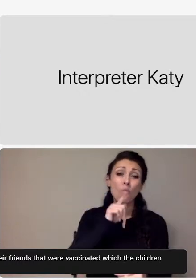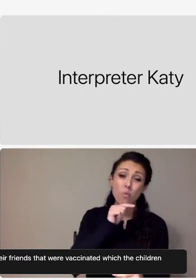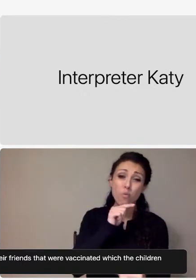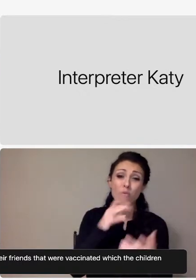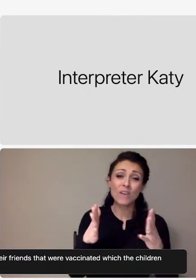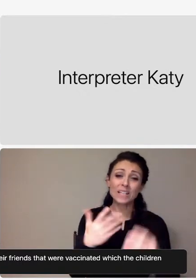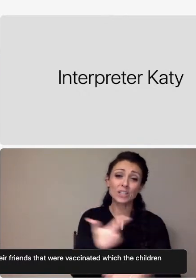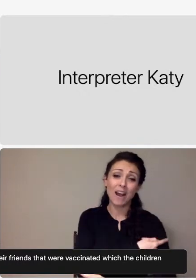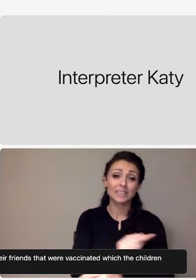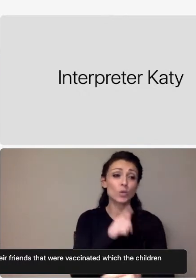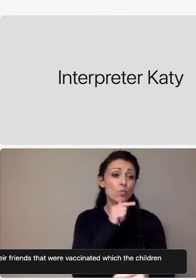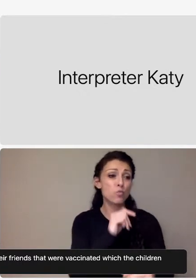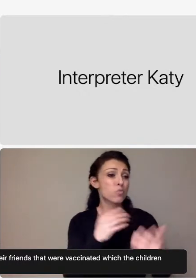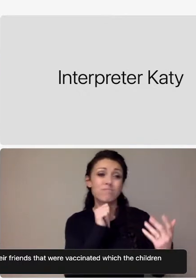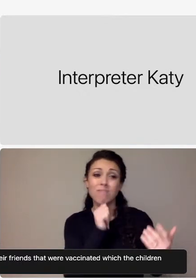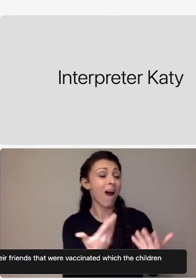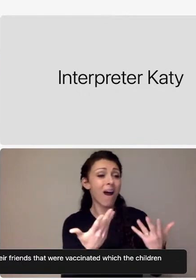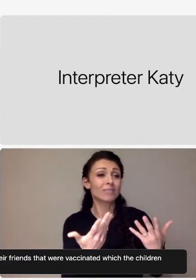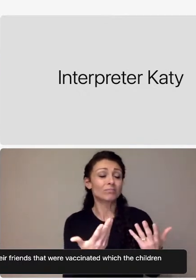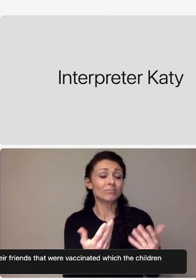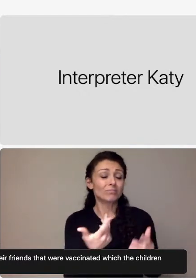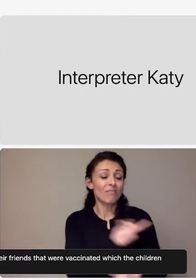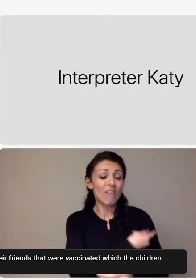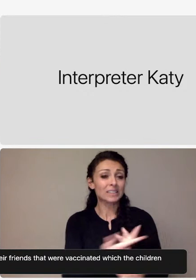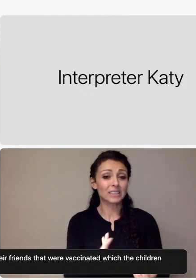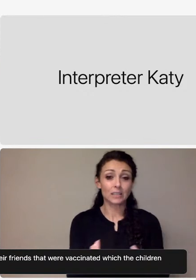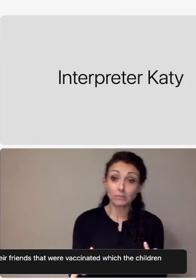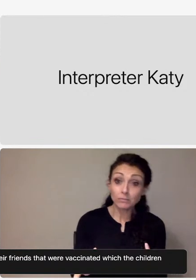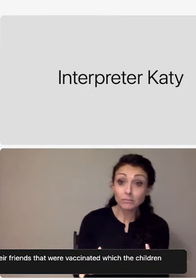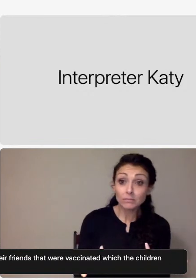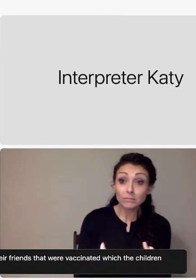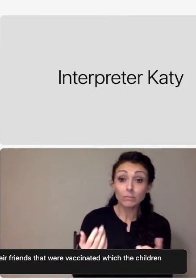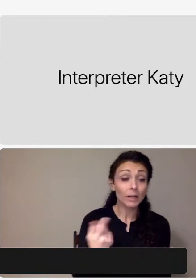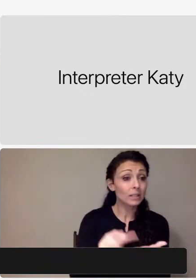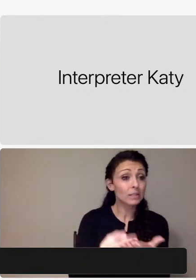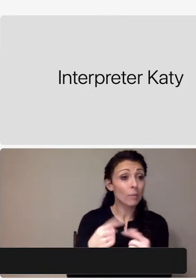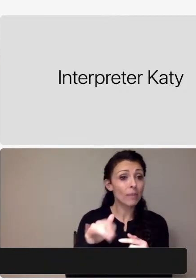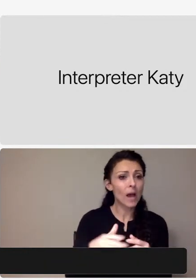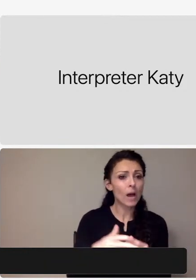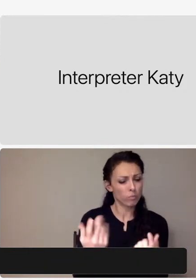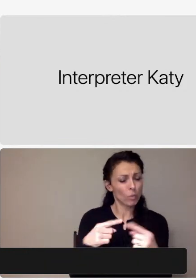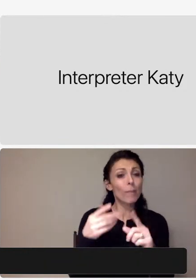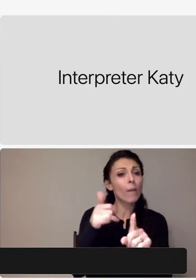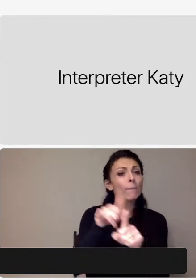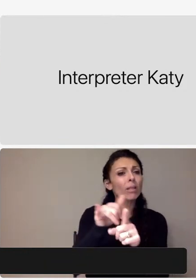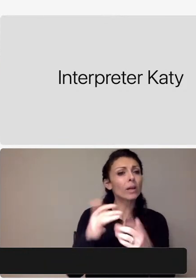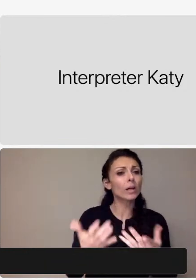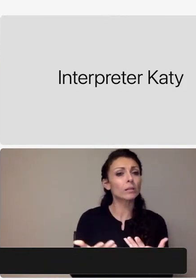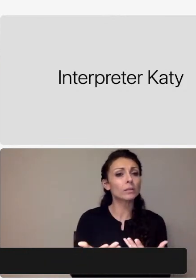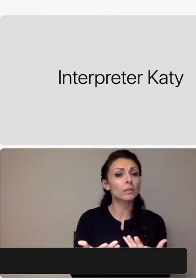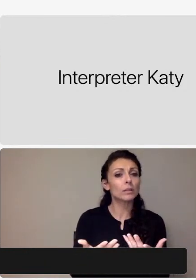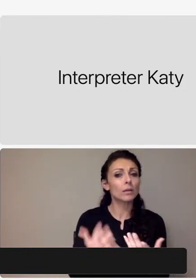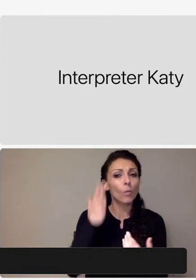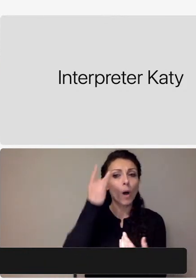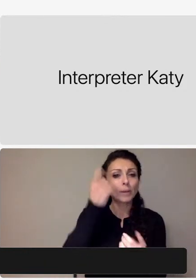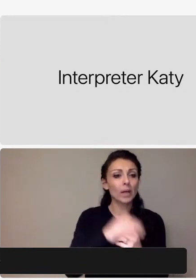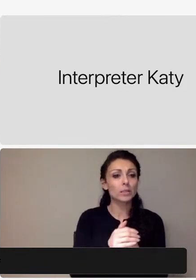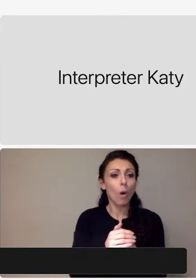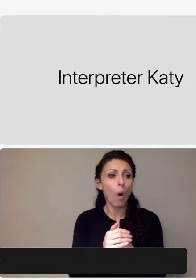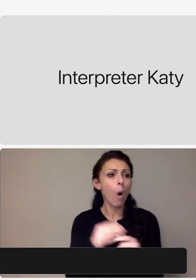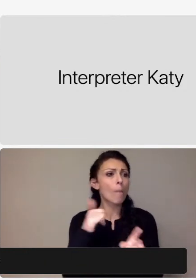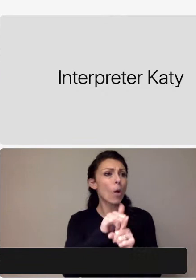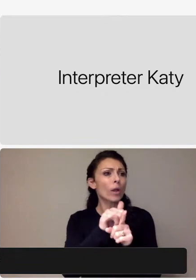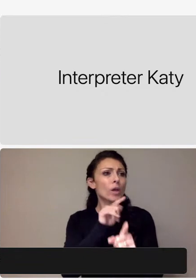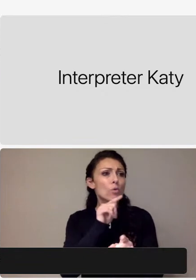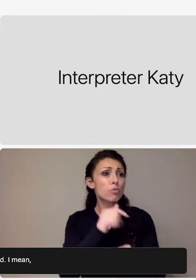um bullying you know are they gonna start bullying people because they're vaccinated not vaccinated i mean it